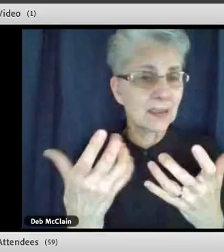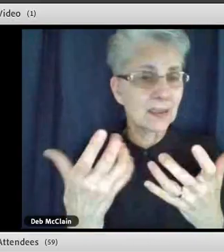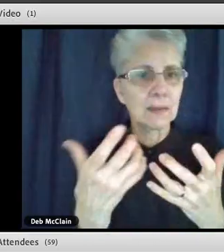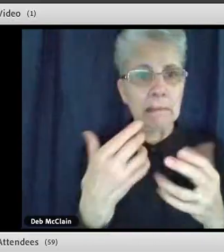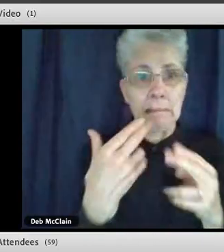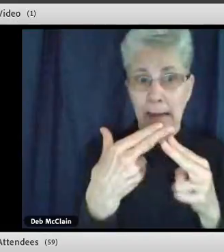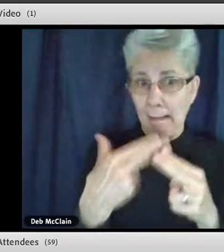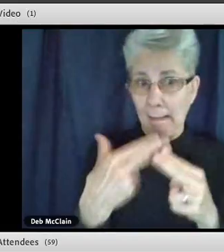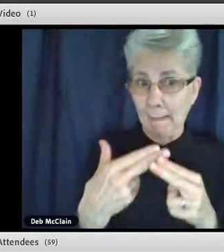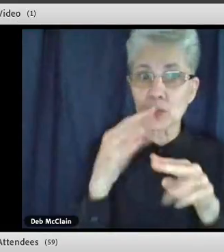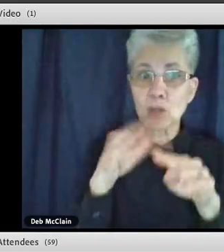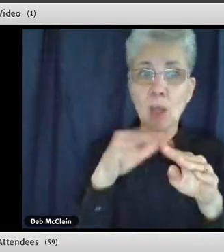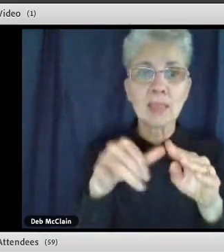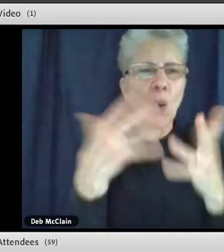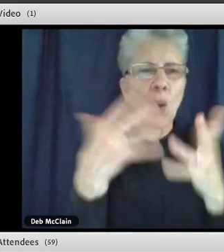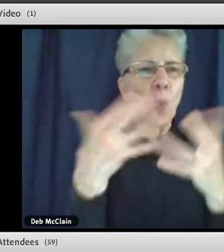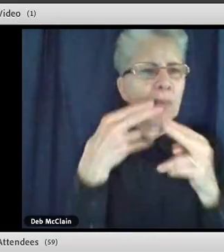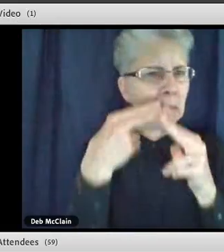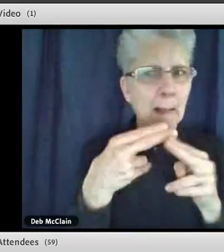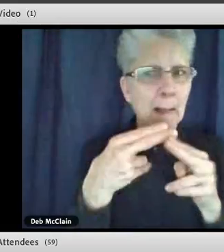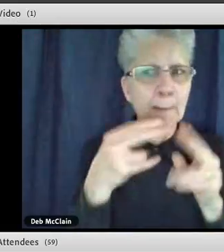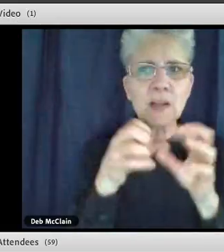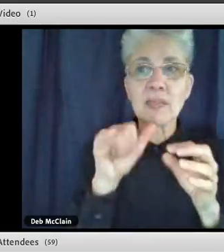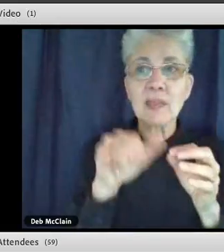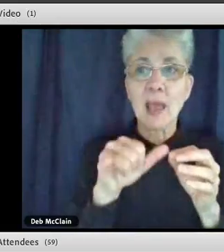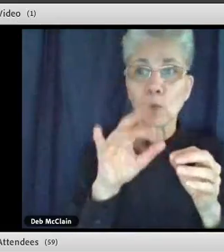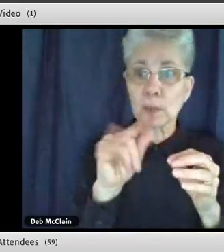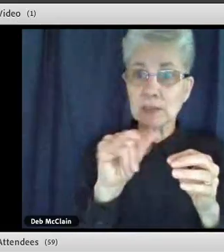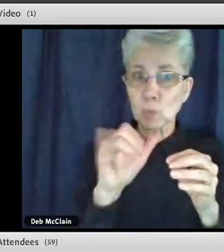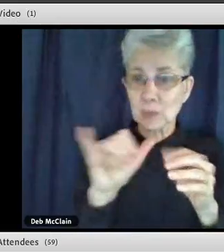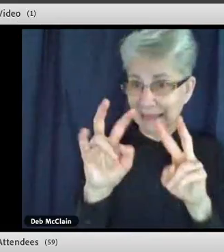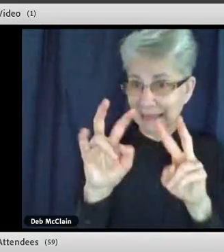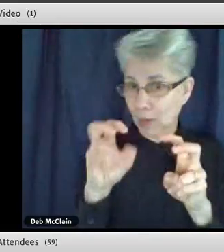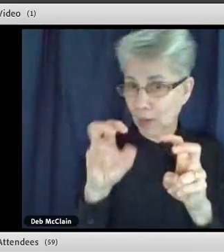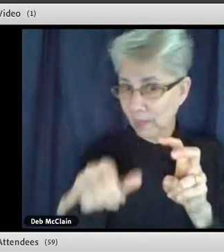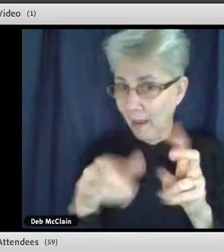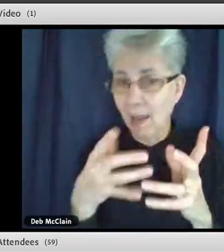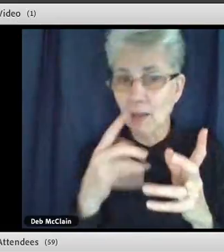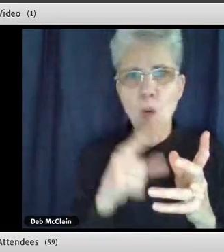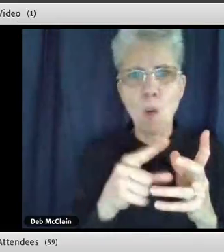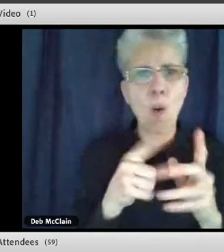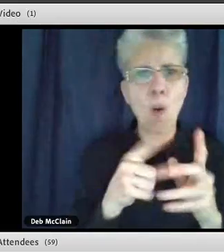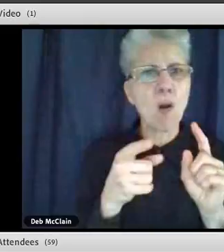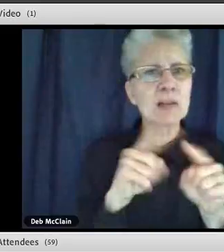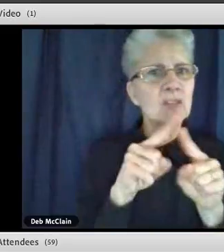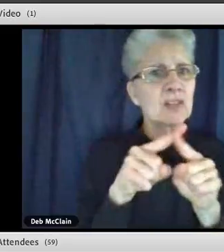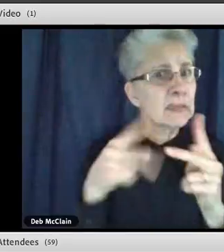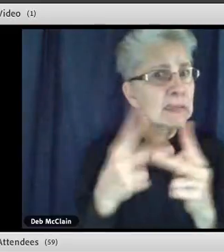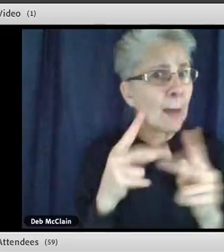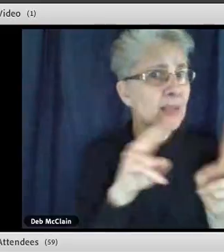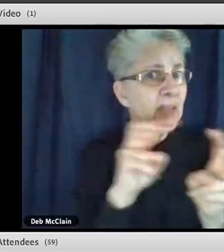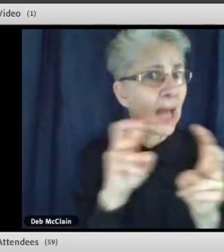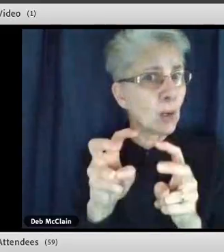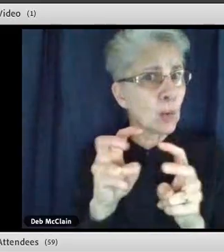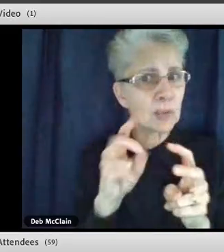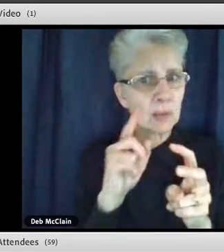Names on there. So what is the name of the resource? Does it have a title? Are there any like variations on the title we need to pay attention